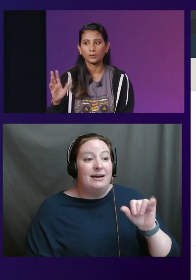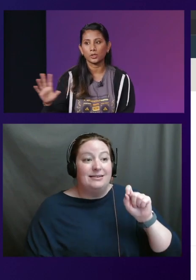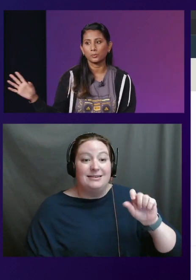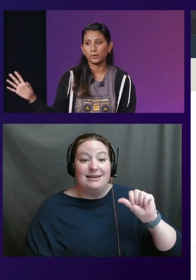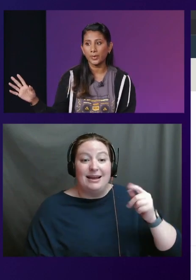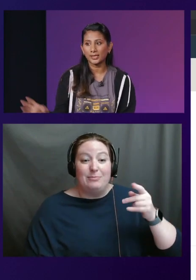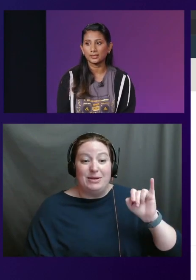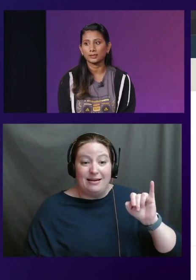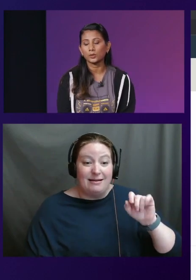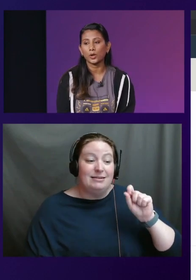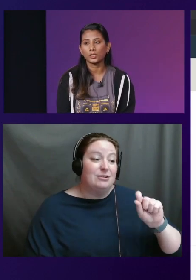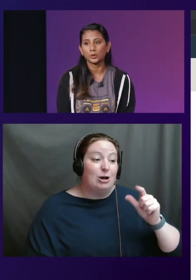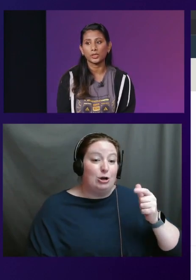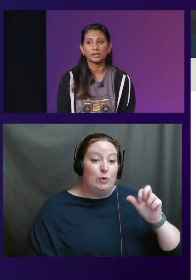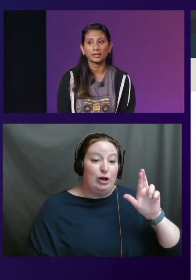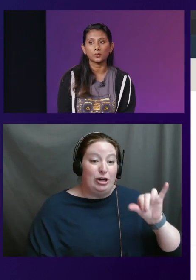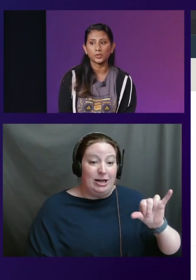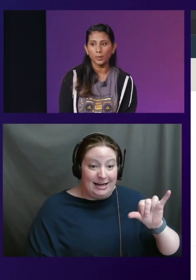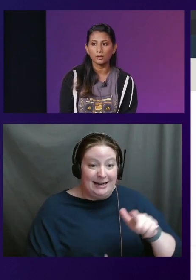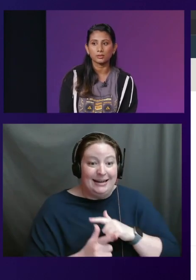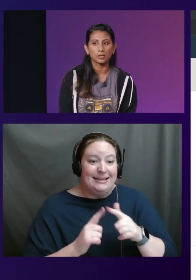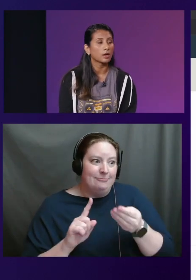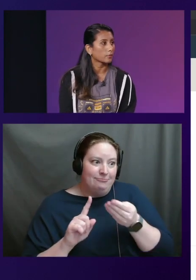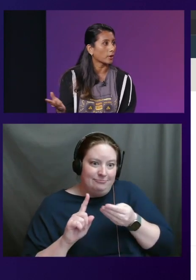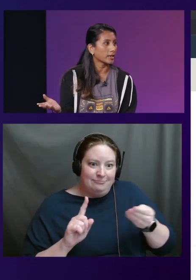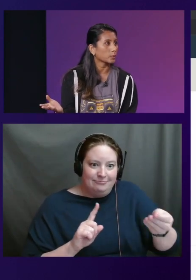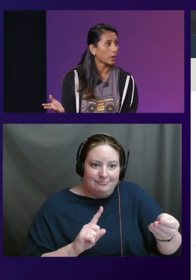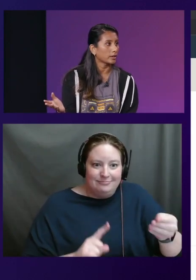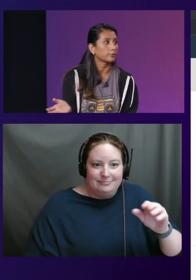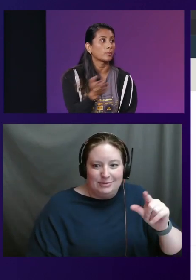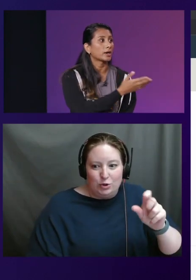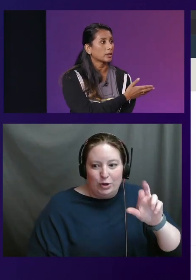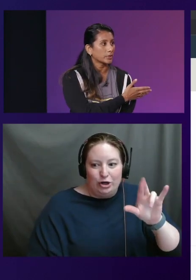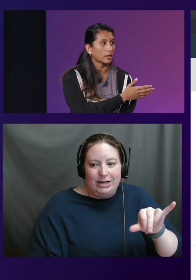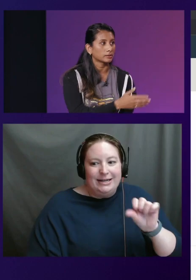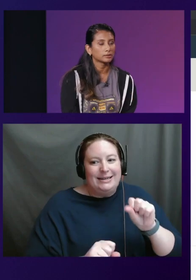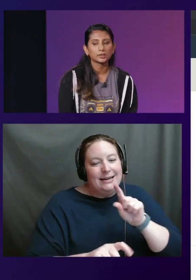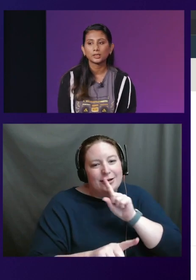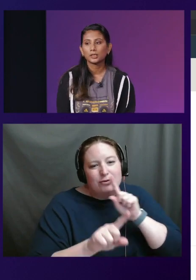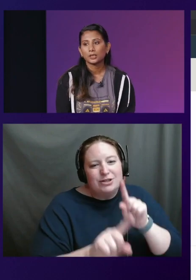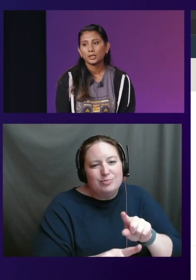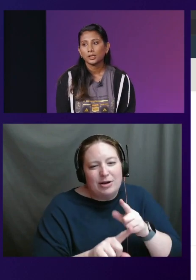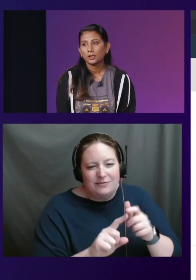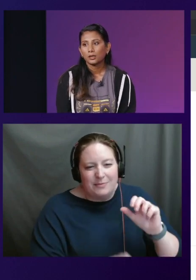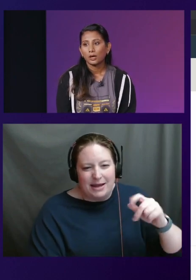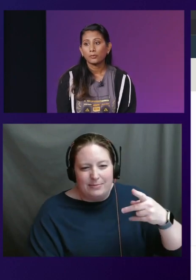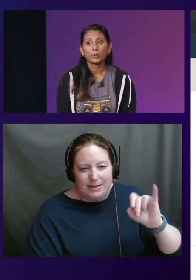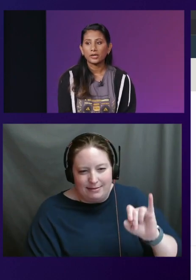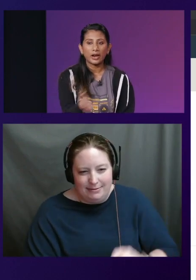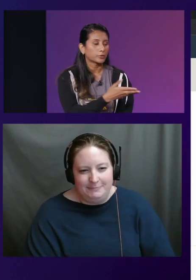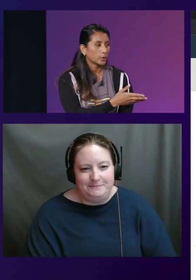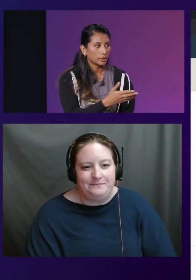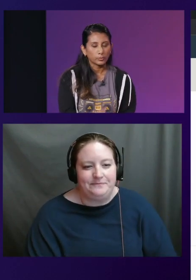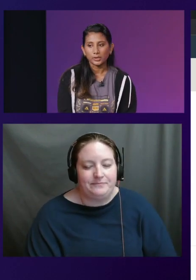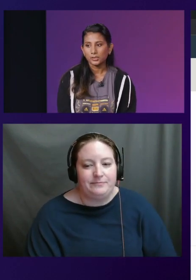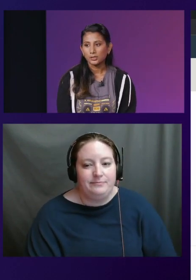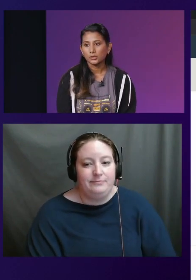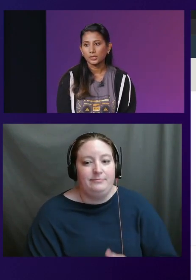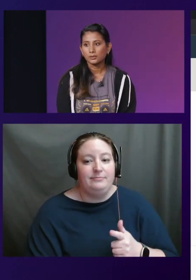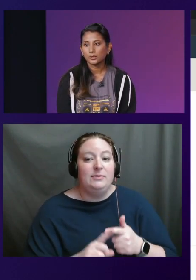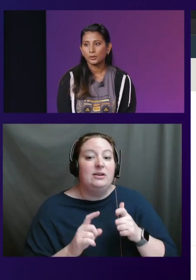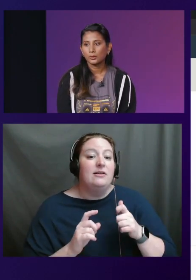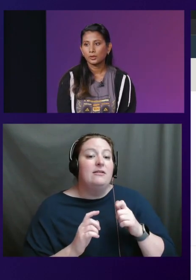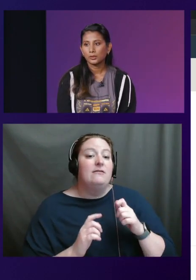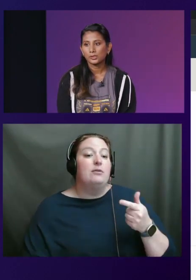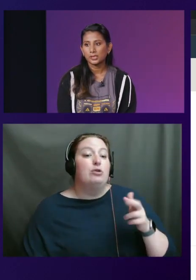amplify.api.query, and we're passing in that query so we can get the response for that query from our API. from our GraphQL endpoint,